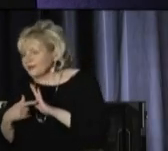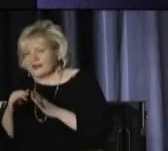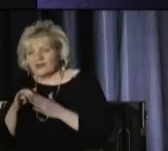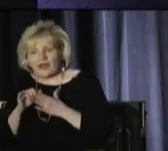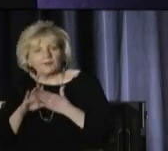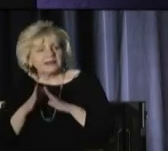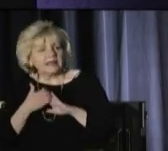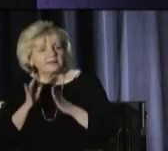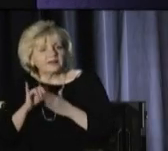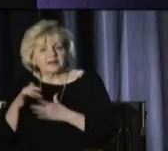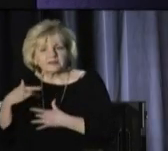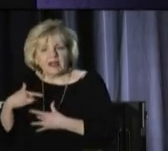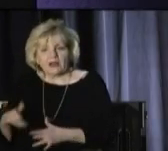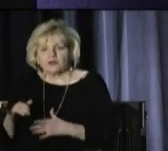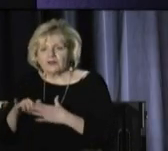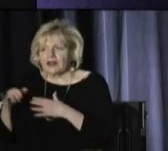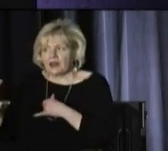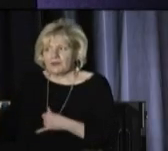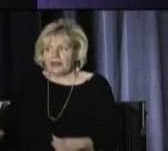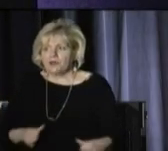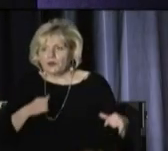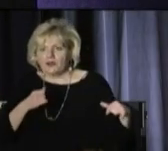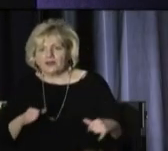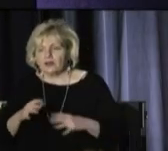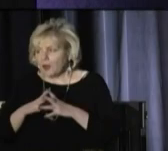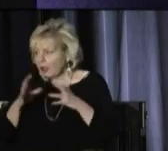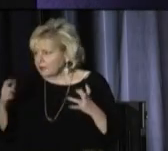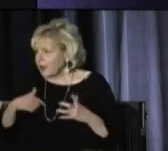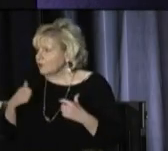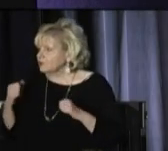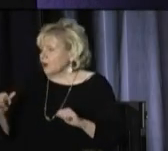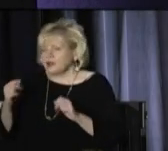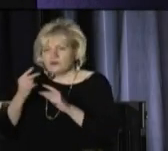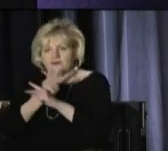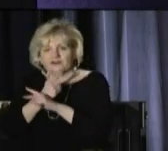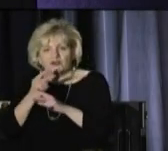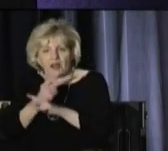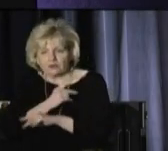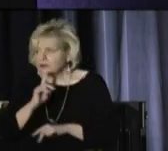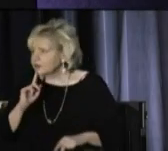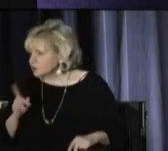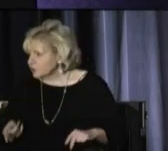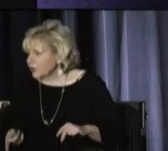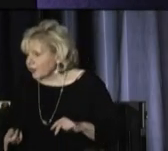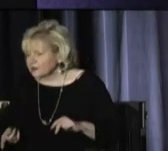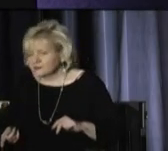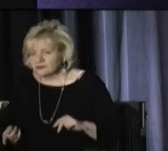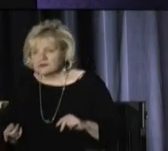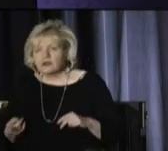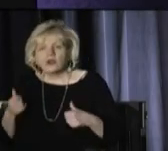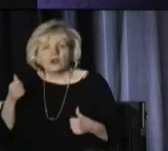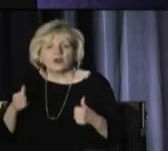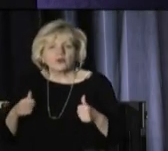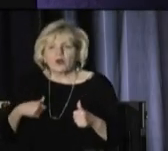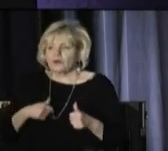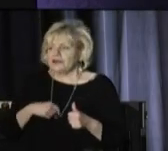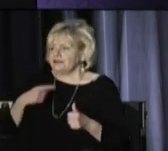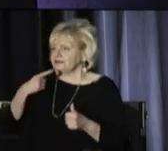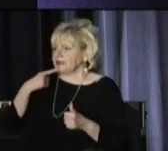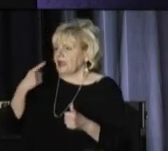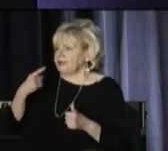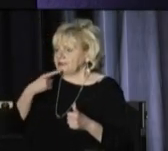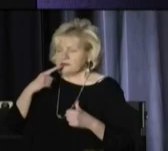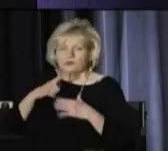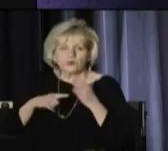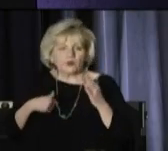this pattern that I played with throughout. I realized that I was trying to figure out truth and like what we say and then and what we